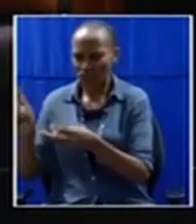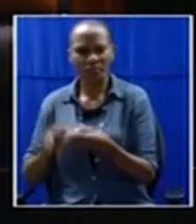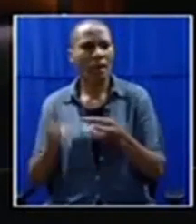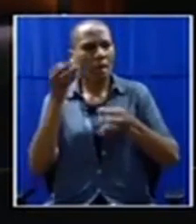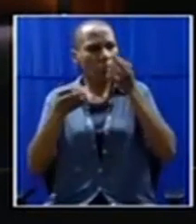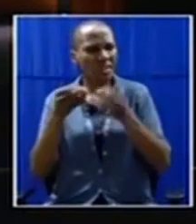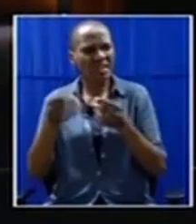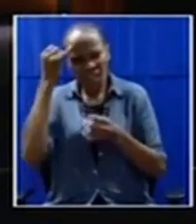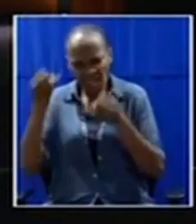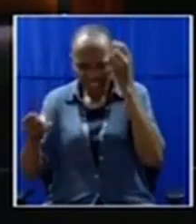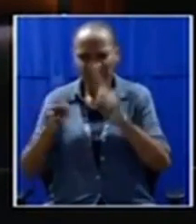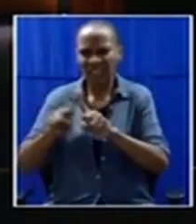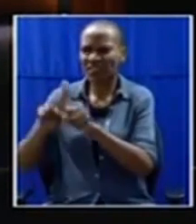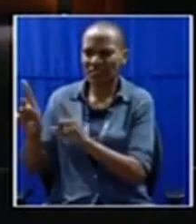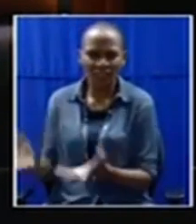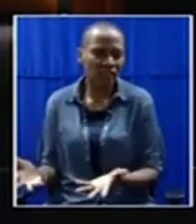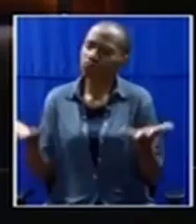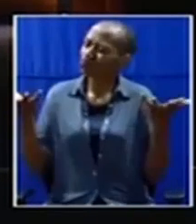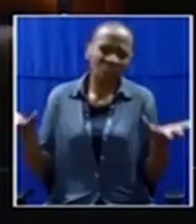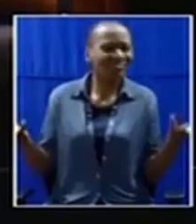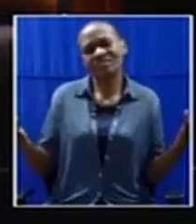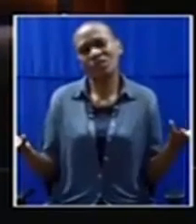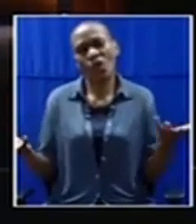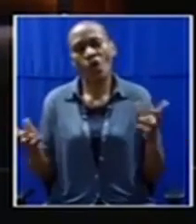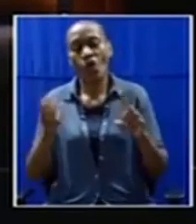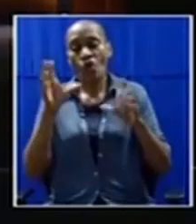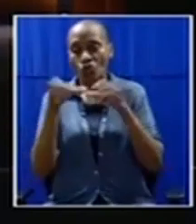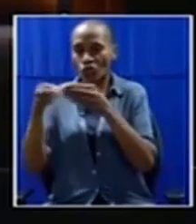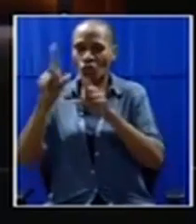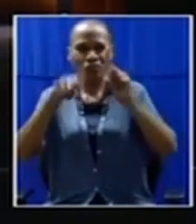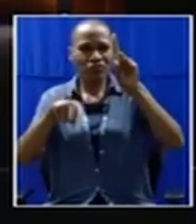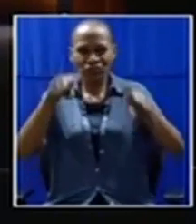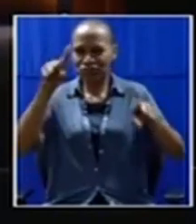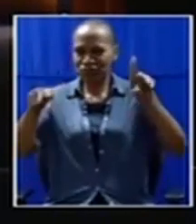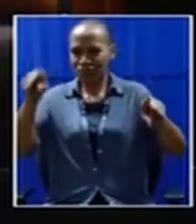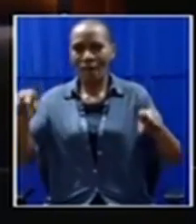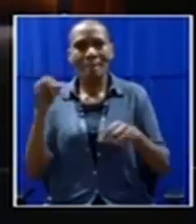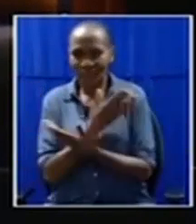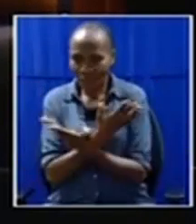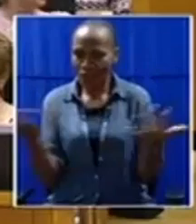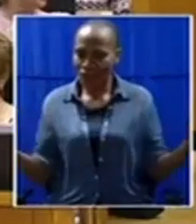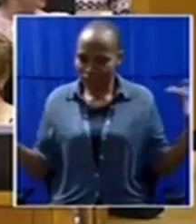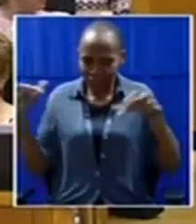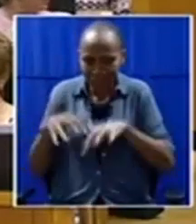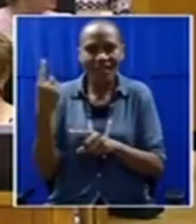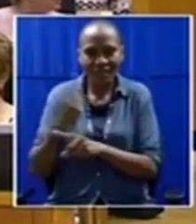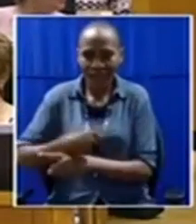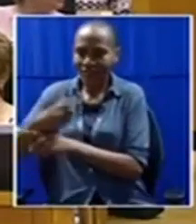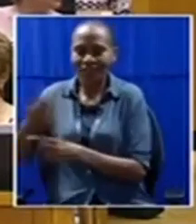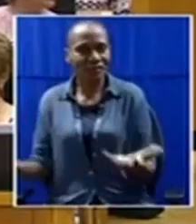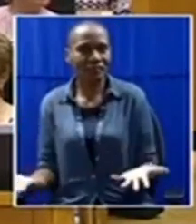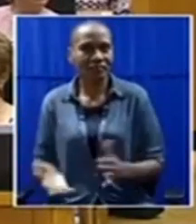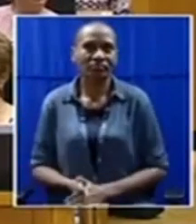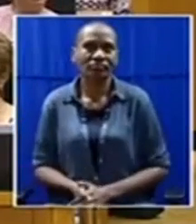political persuasions, you know, all the diversities that we have, and we are still here. And